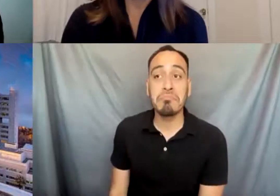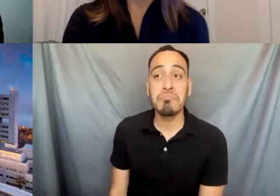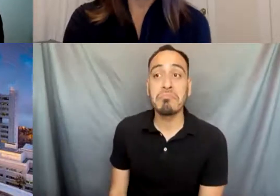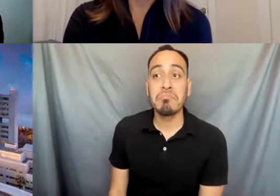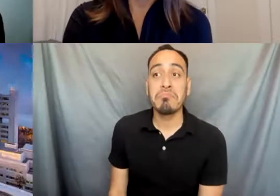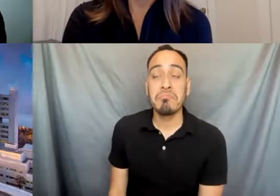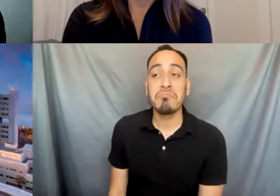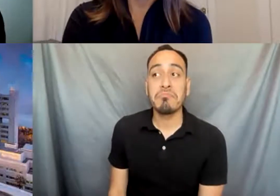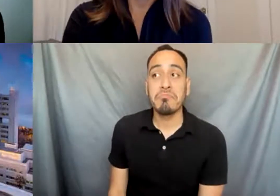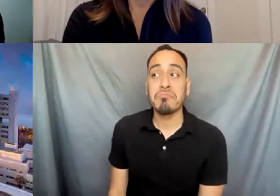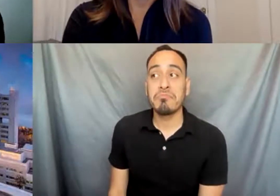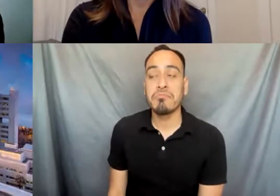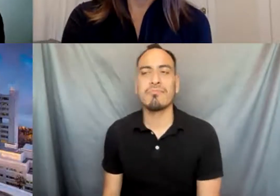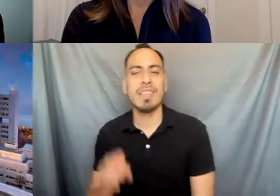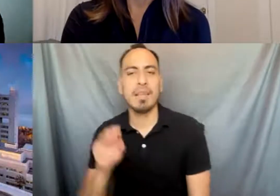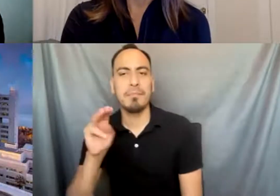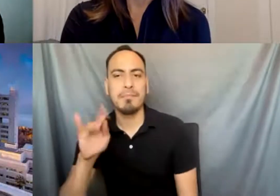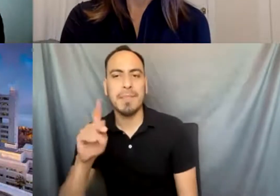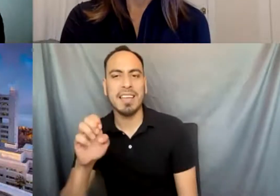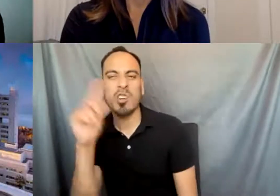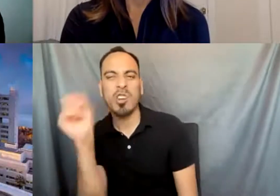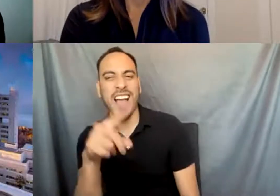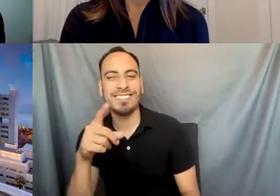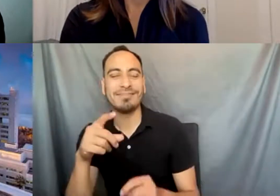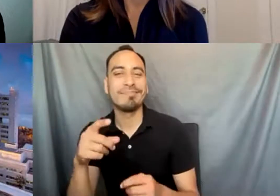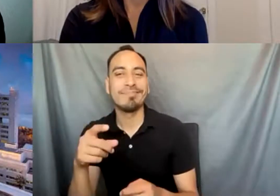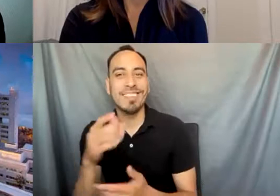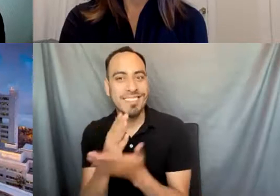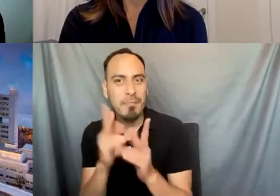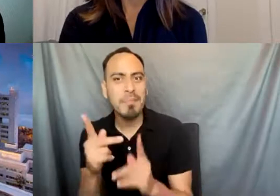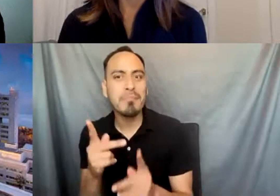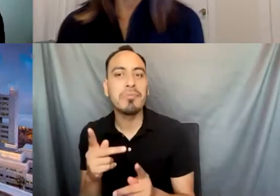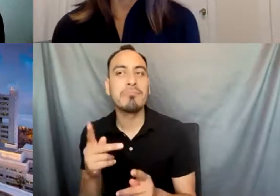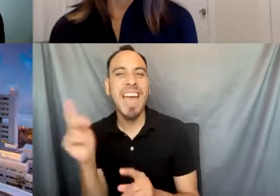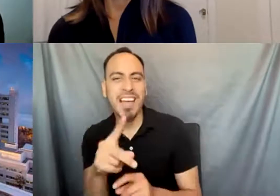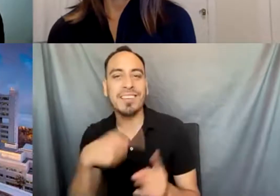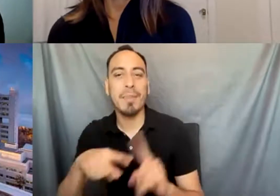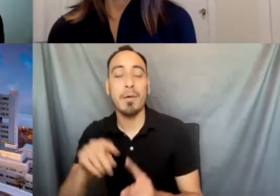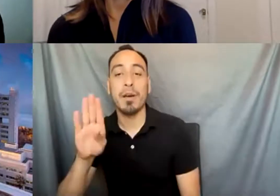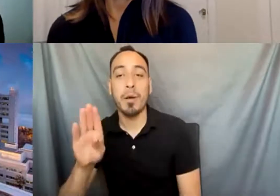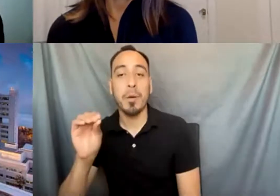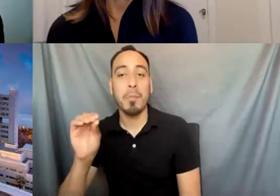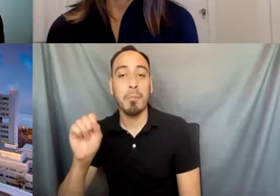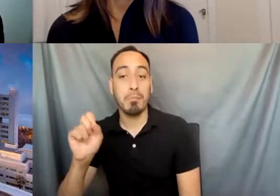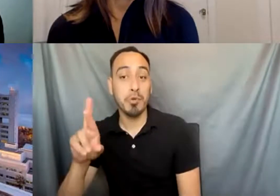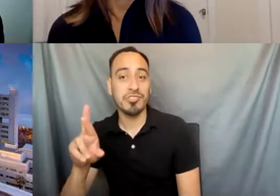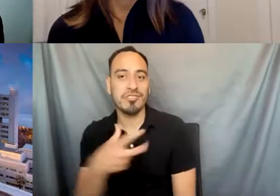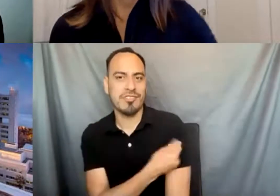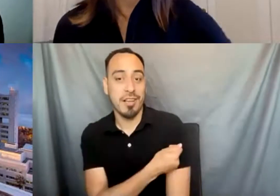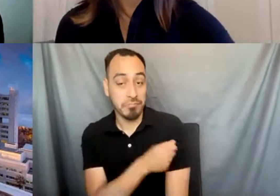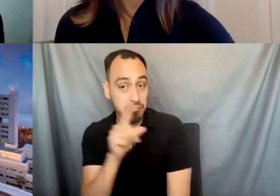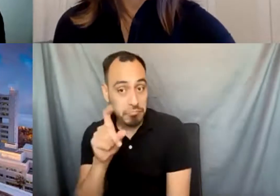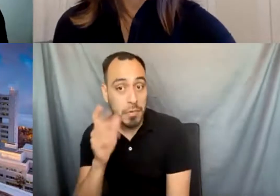There's a few questions about boosters. So first, are any thoughts for boosters later in the